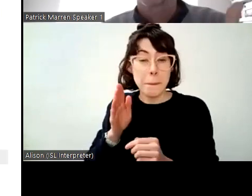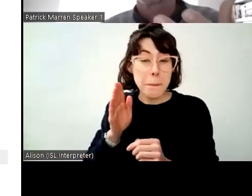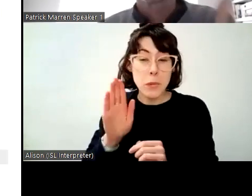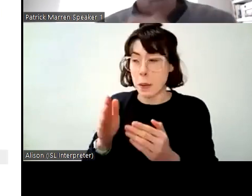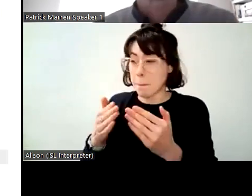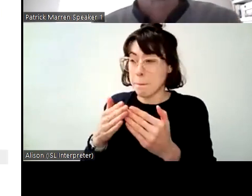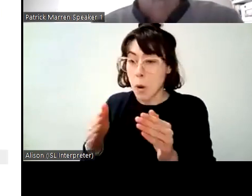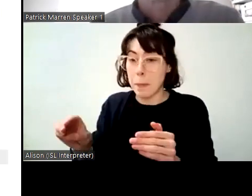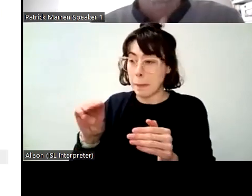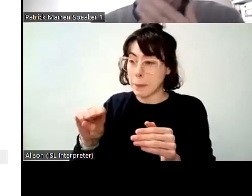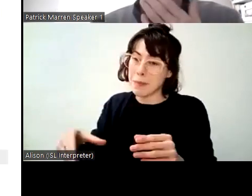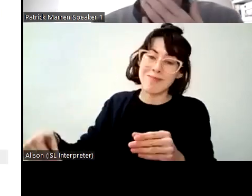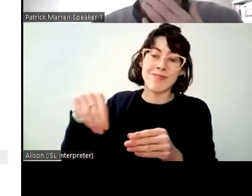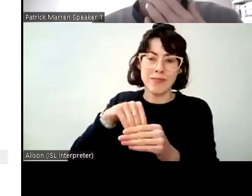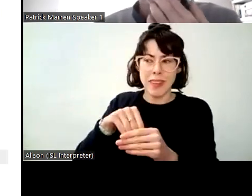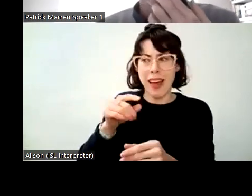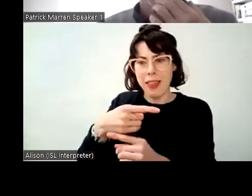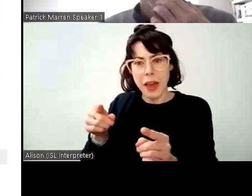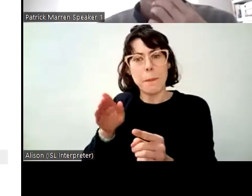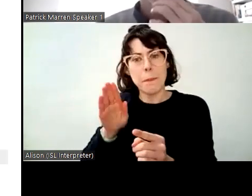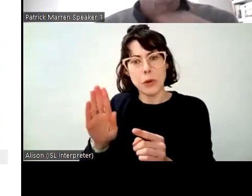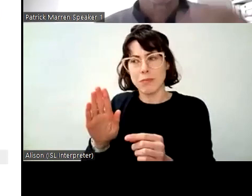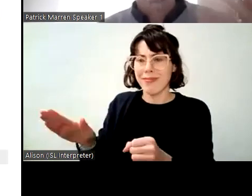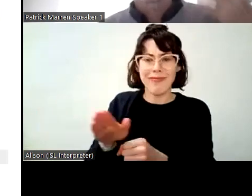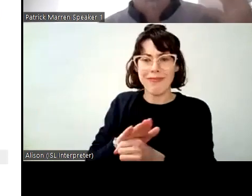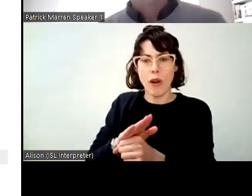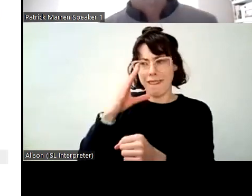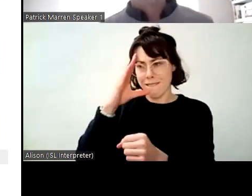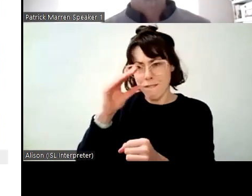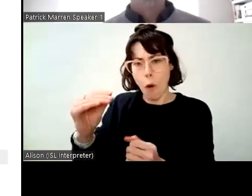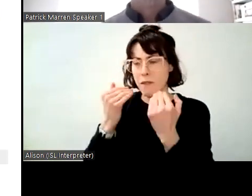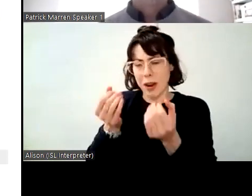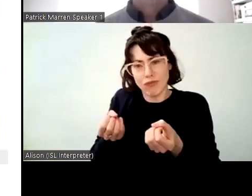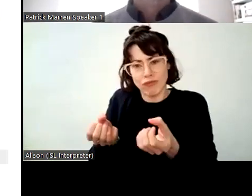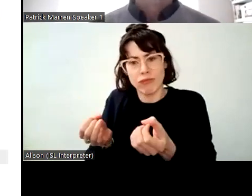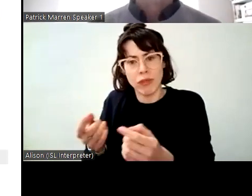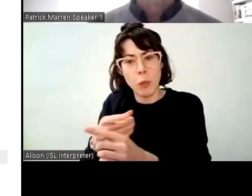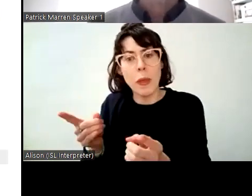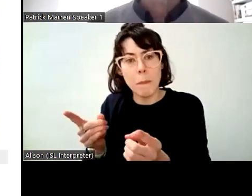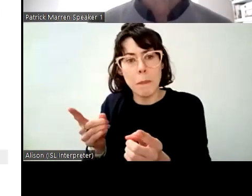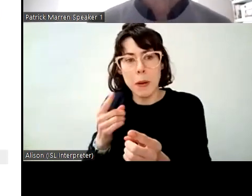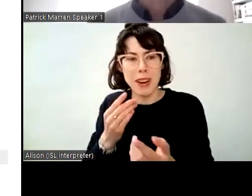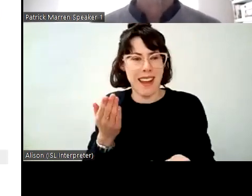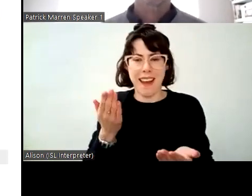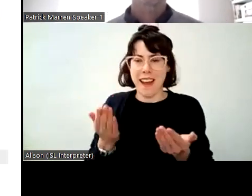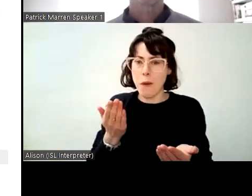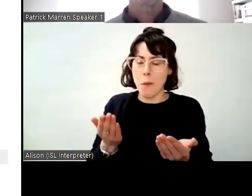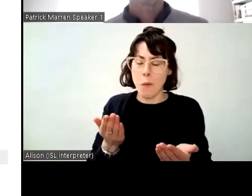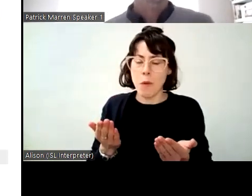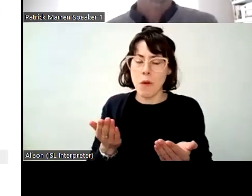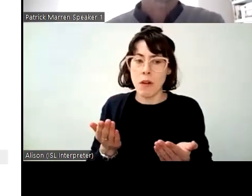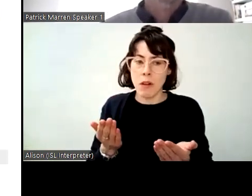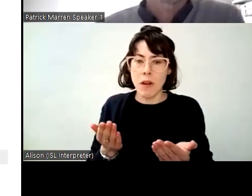and informed participation in these sort of processes. And how do we go about doing that? How do we create those conditions